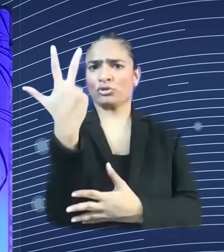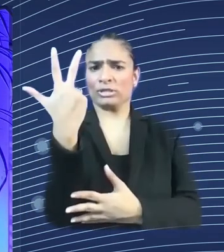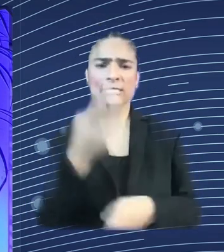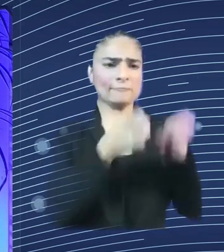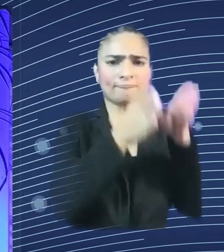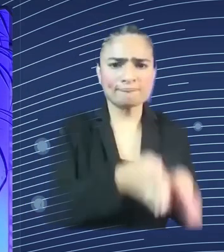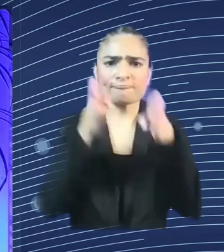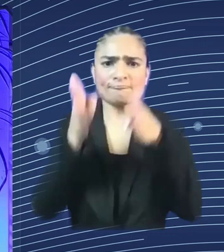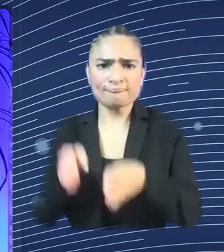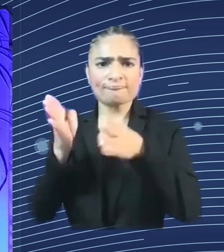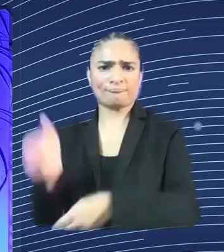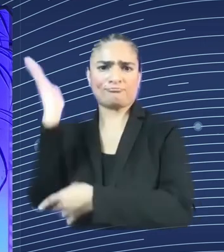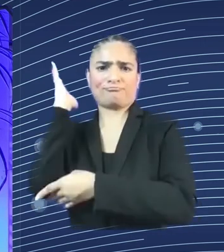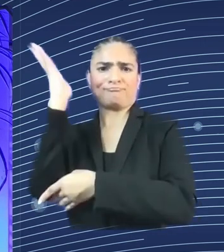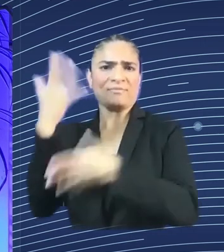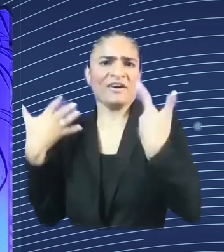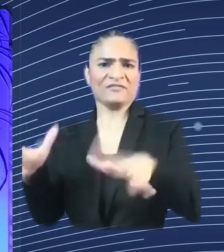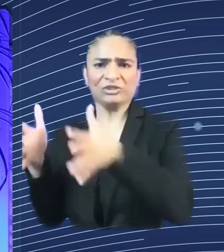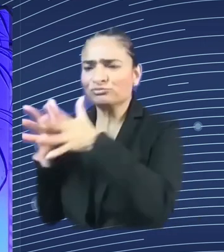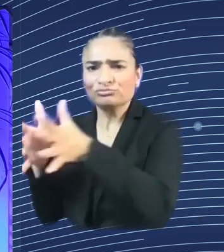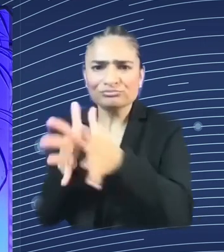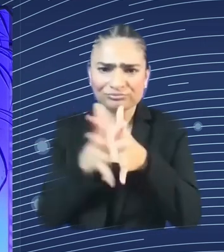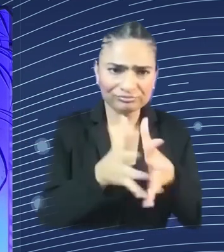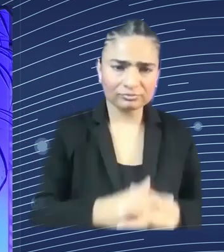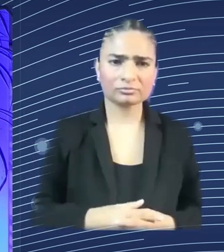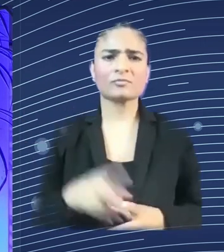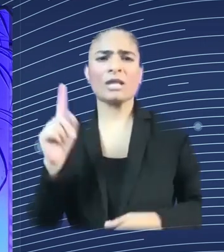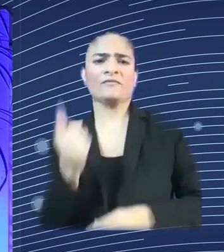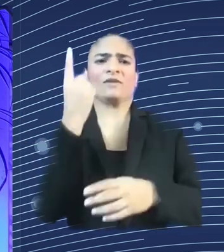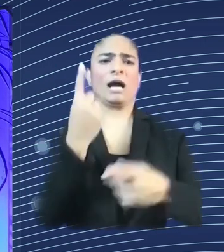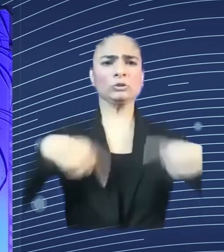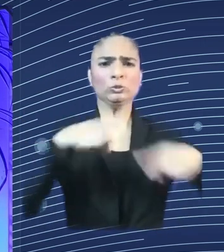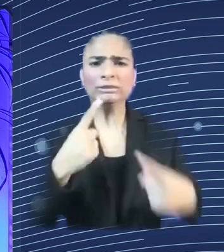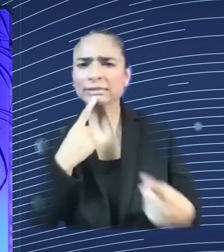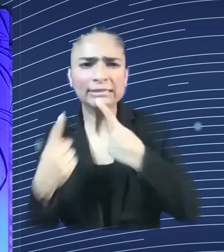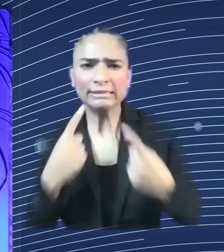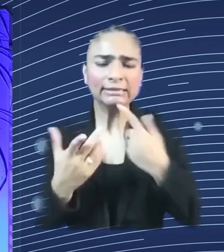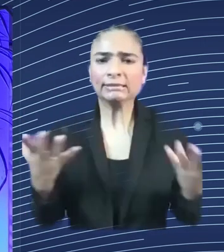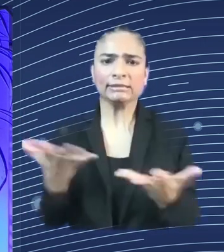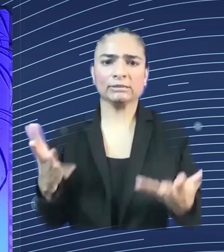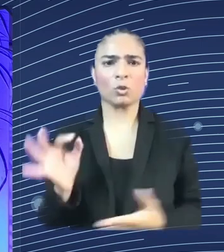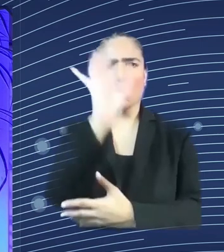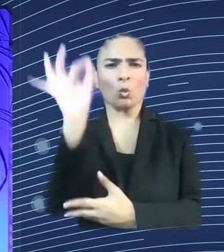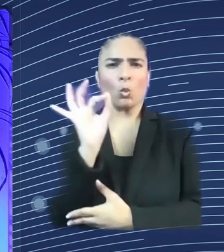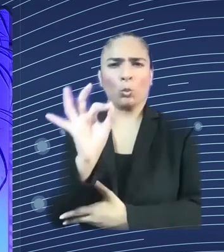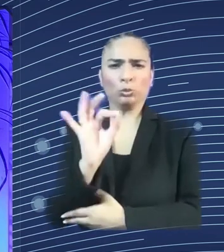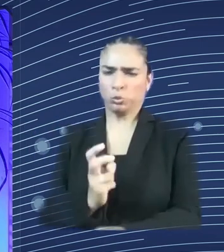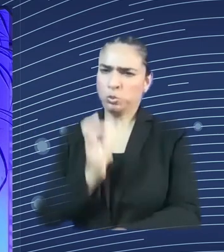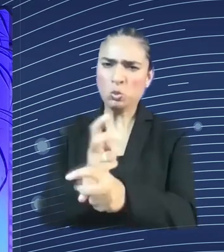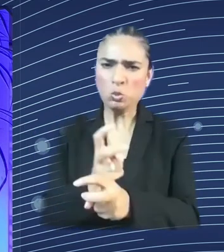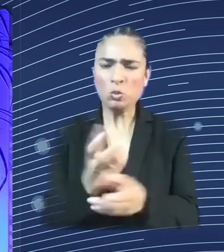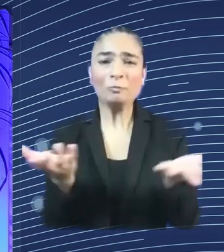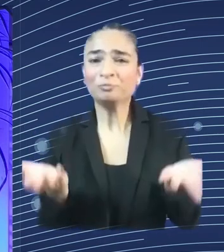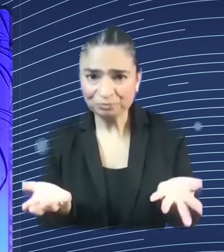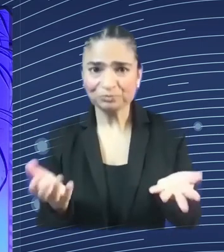second and third presentation will be a different use case of AI. The first will be about in the